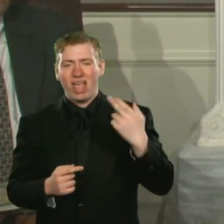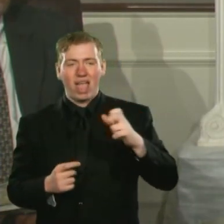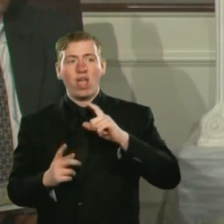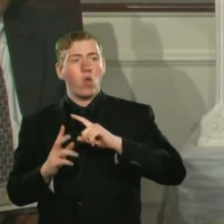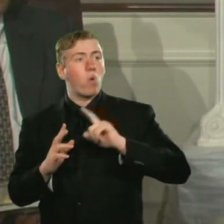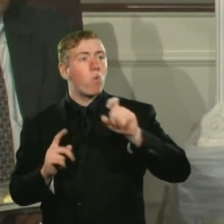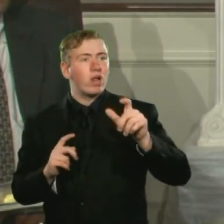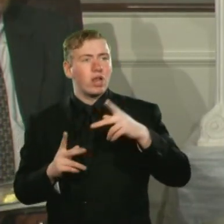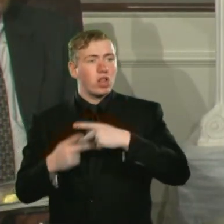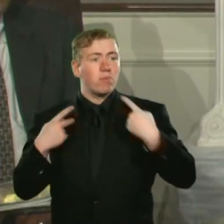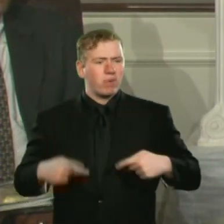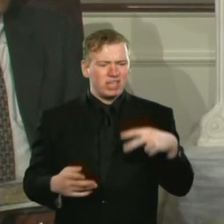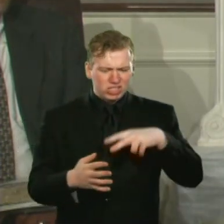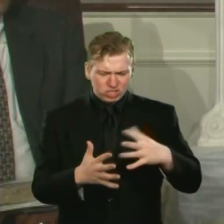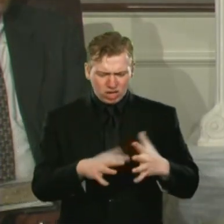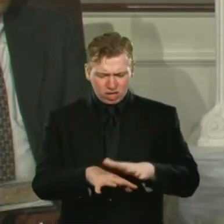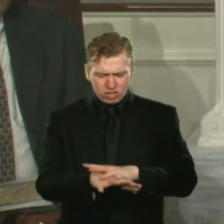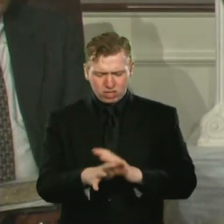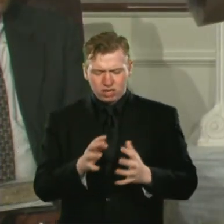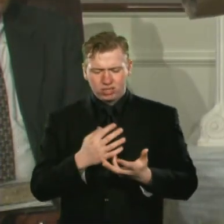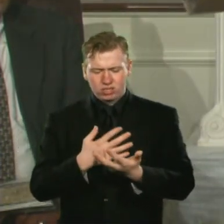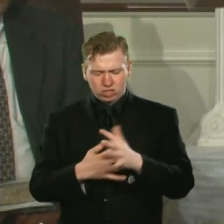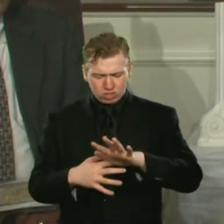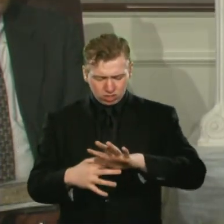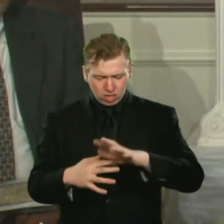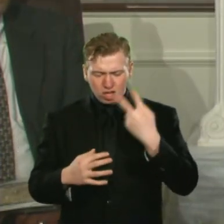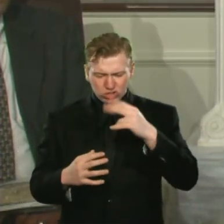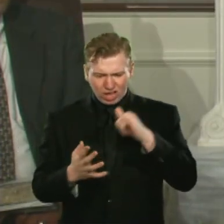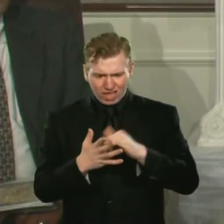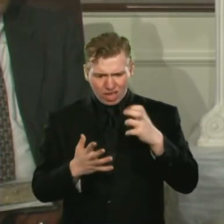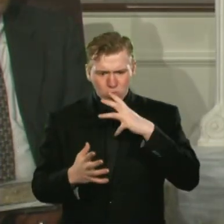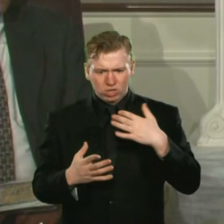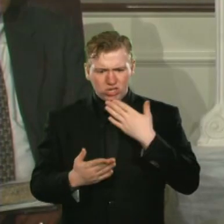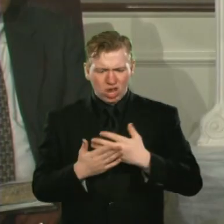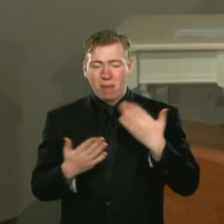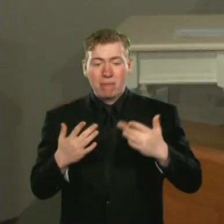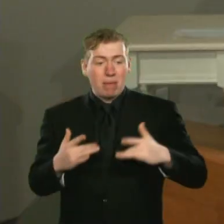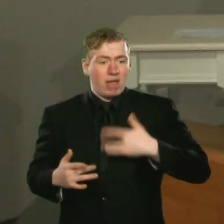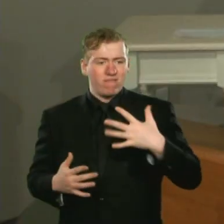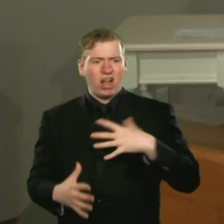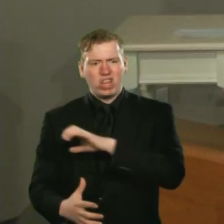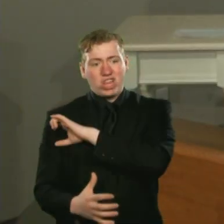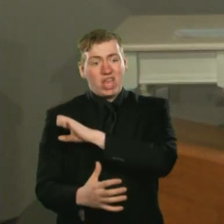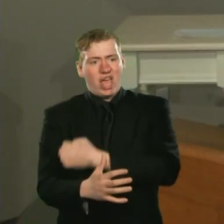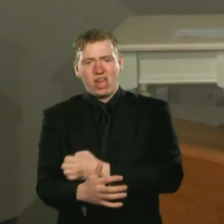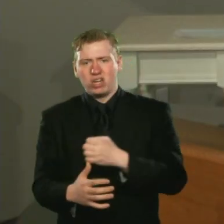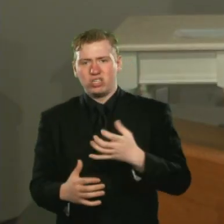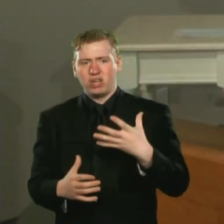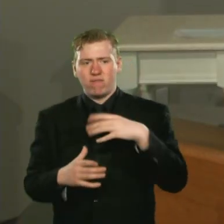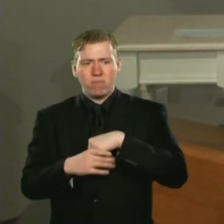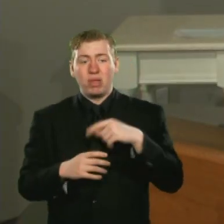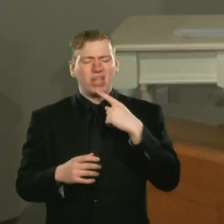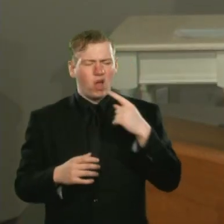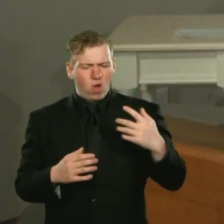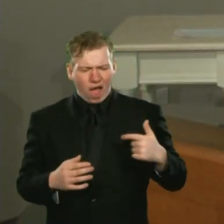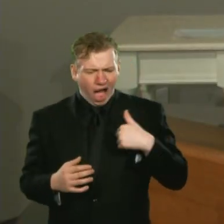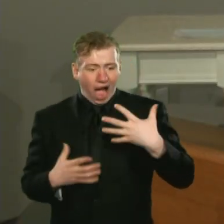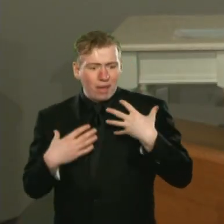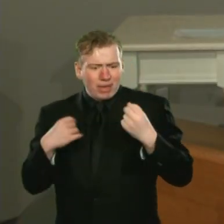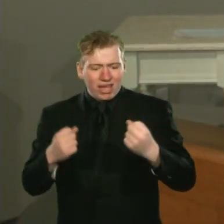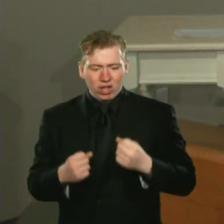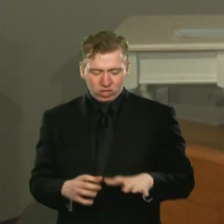priest, he saw the things on his hands and he saw that he was good. He might have felt the energy from within, and he goes, I'm